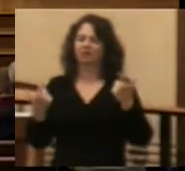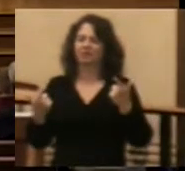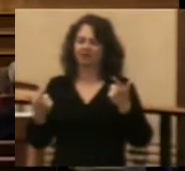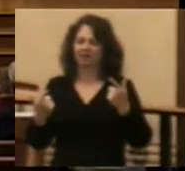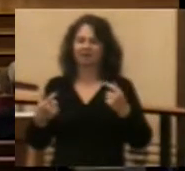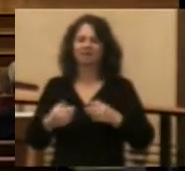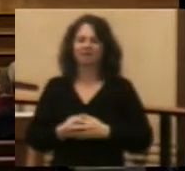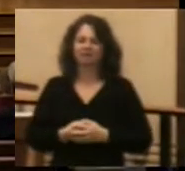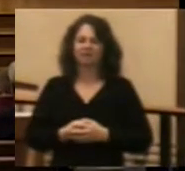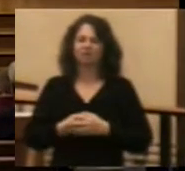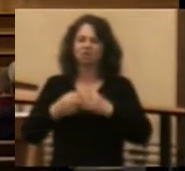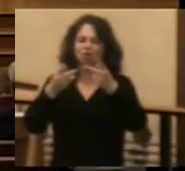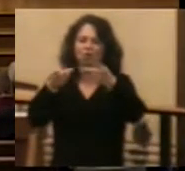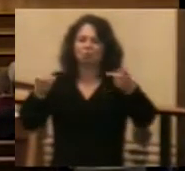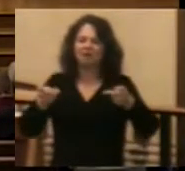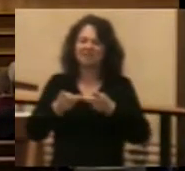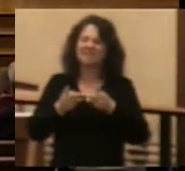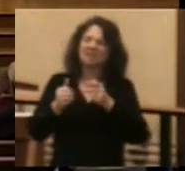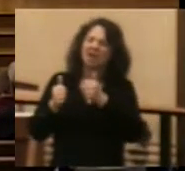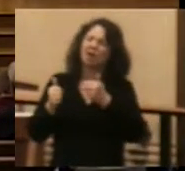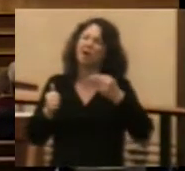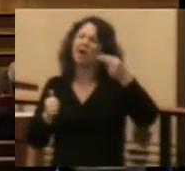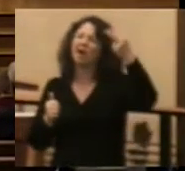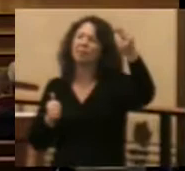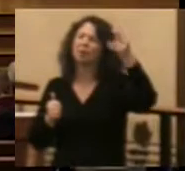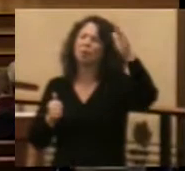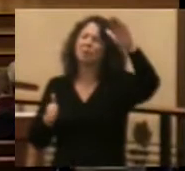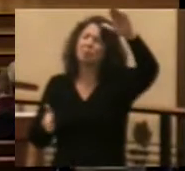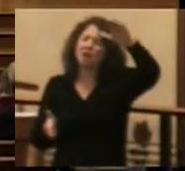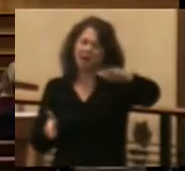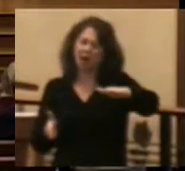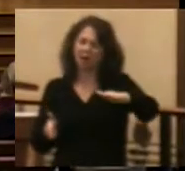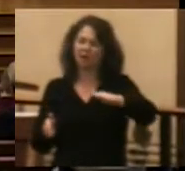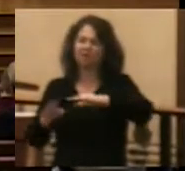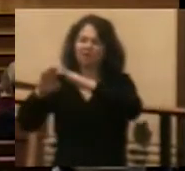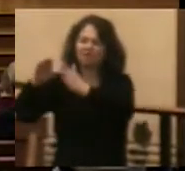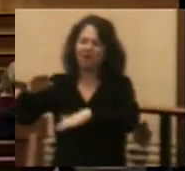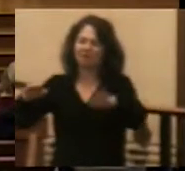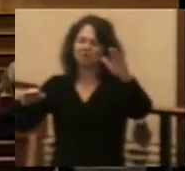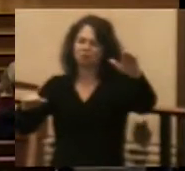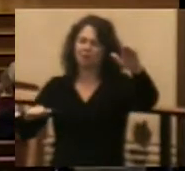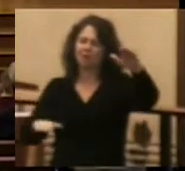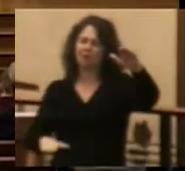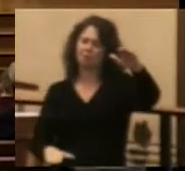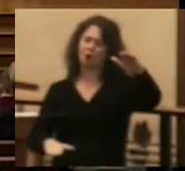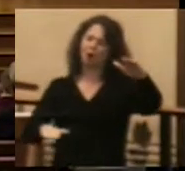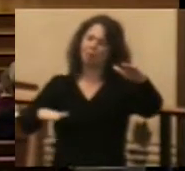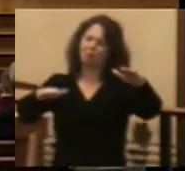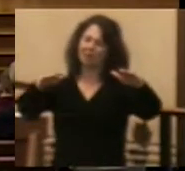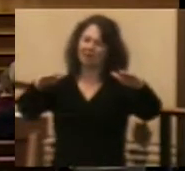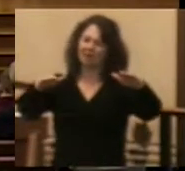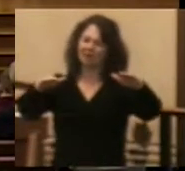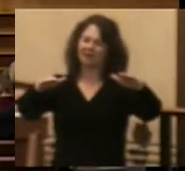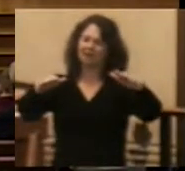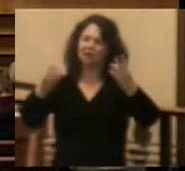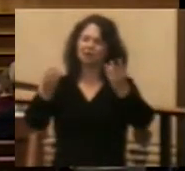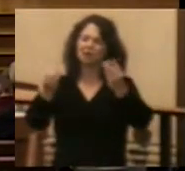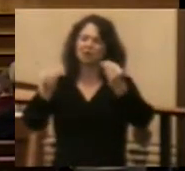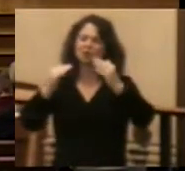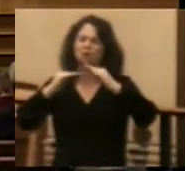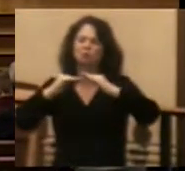places that are high up can be made low, those places where there are valleys can be made smooth and level